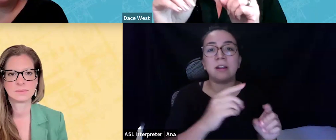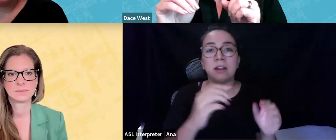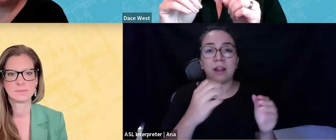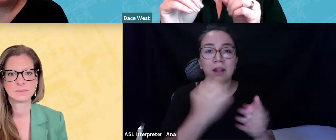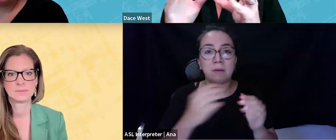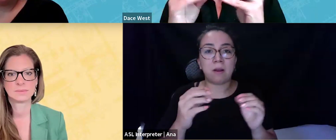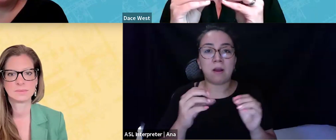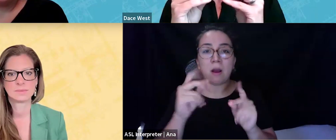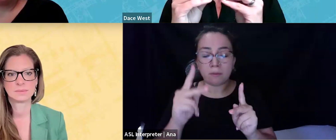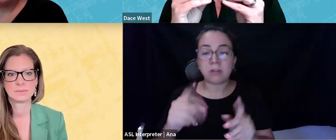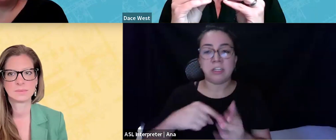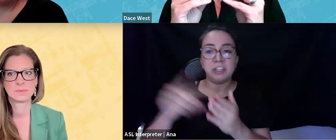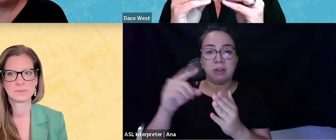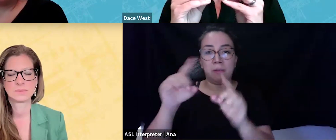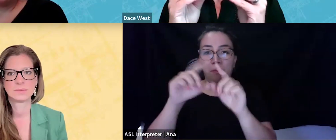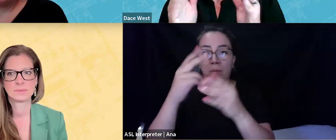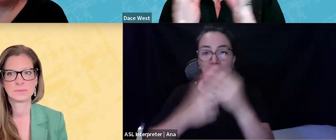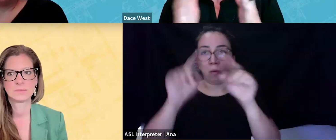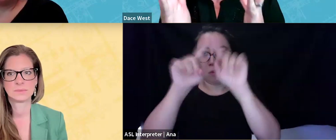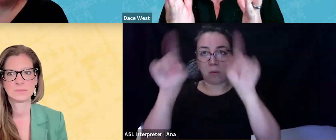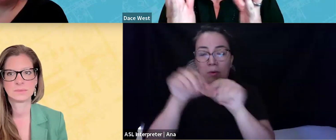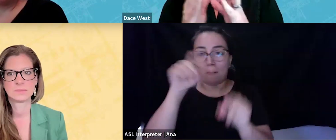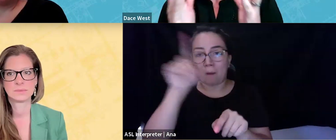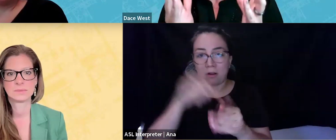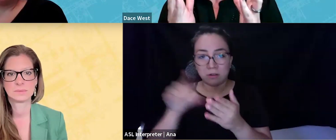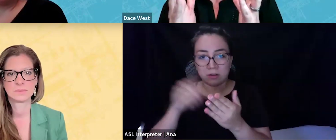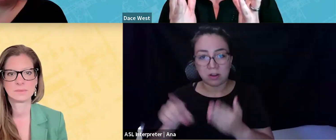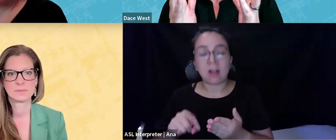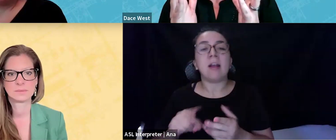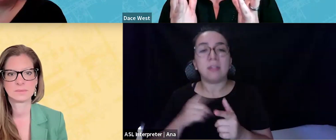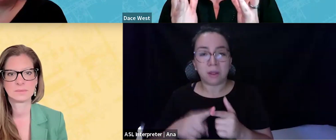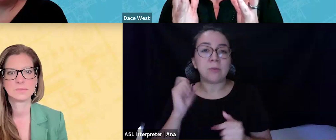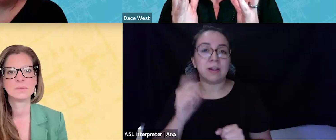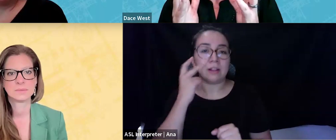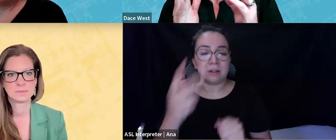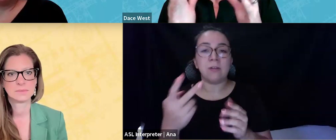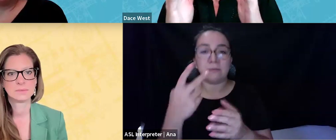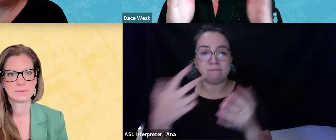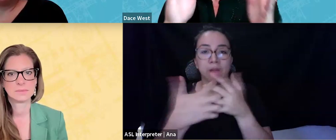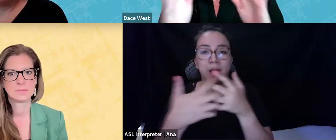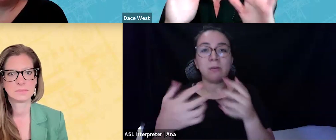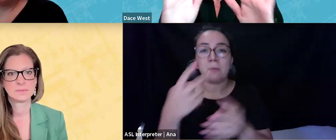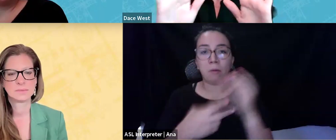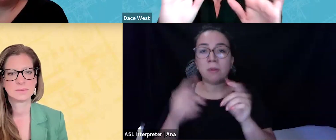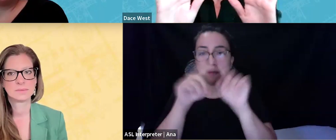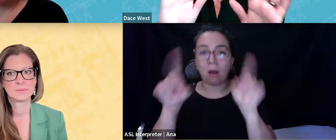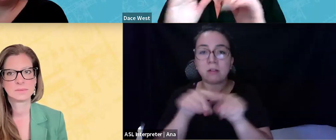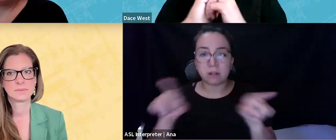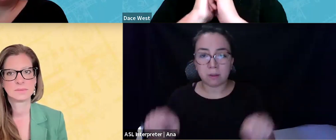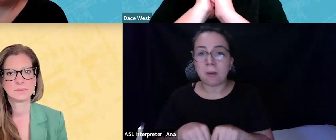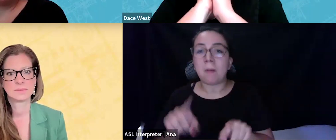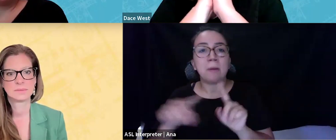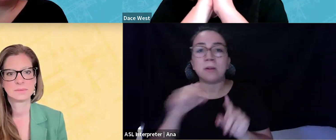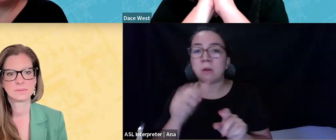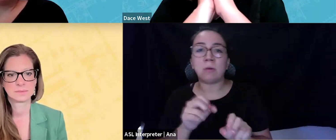just check both of those boxes on your application, and we'll be able to see that you fit in both of those boxes, but don't submit 2 different